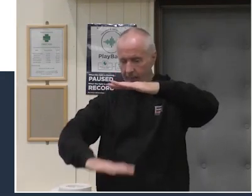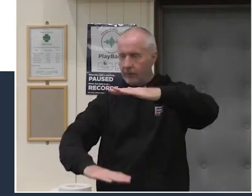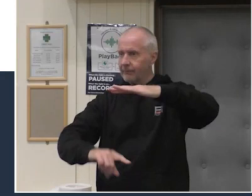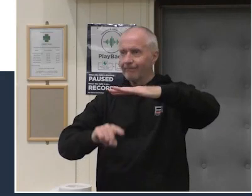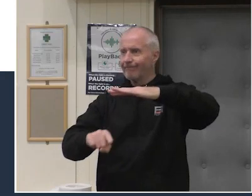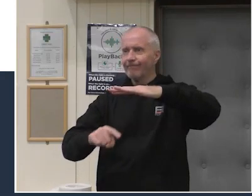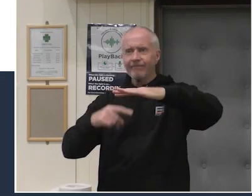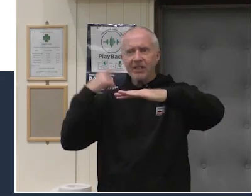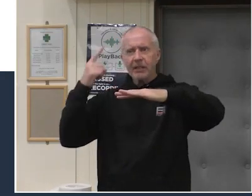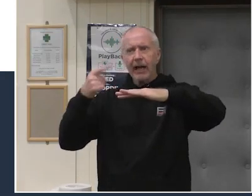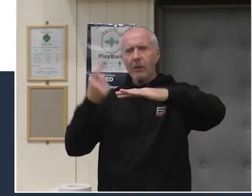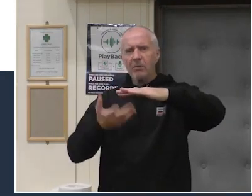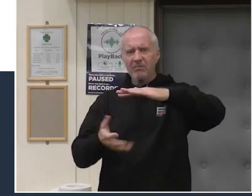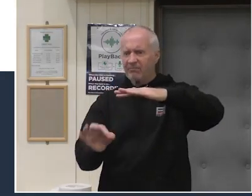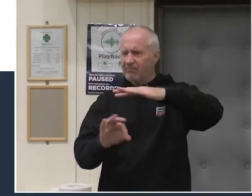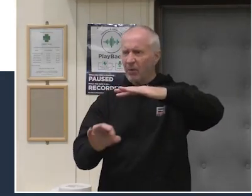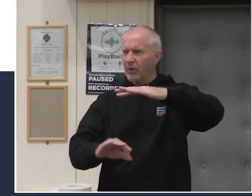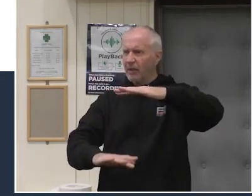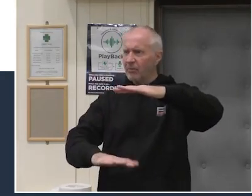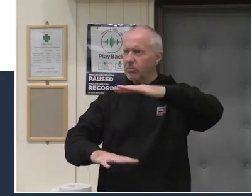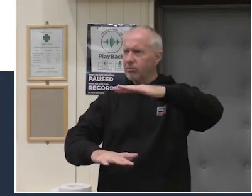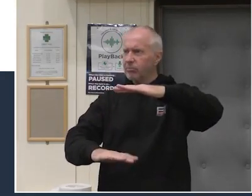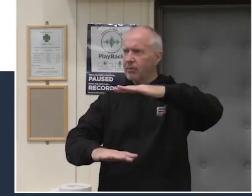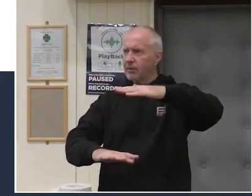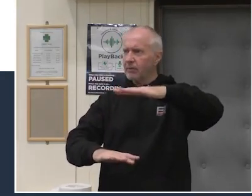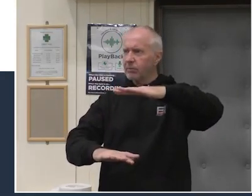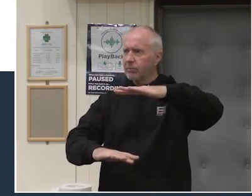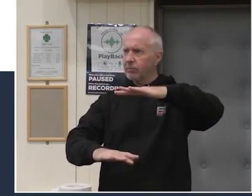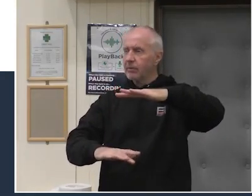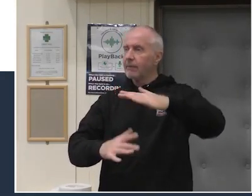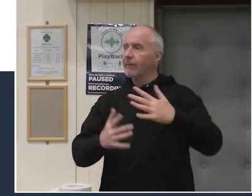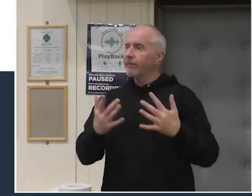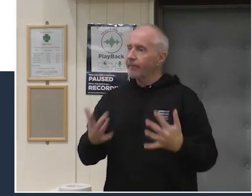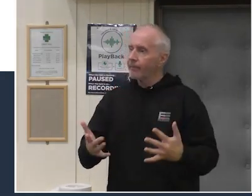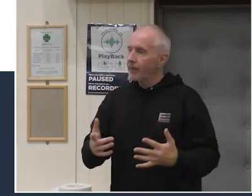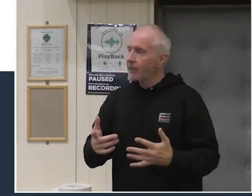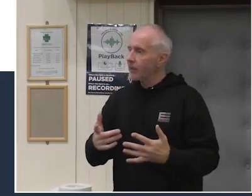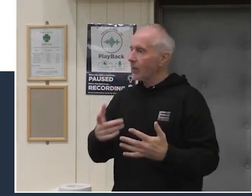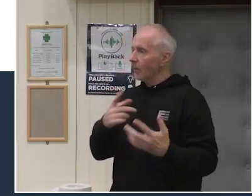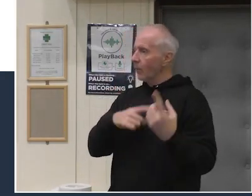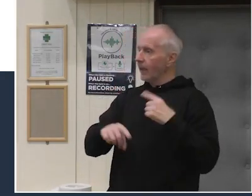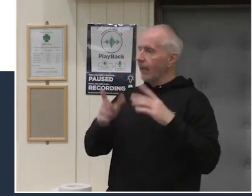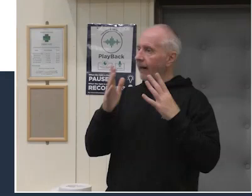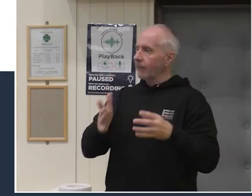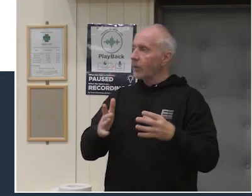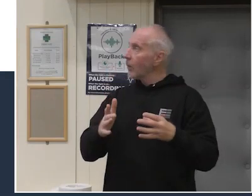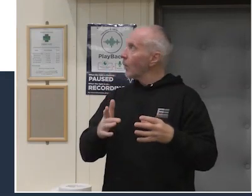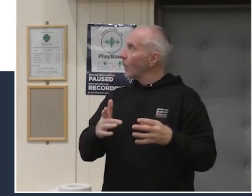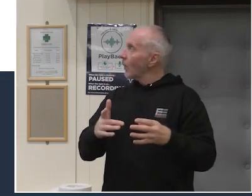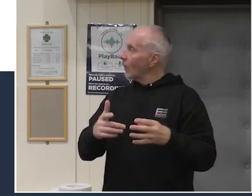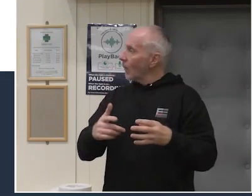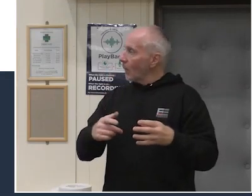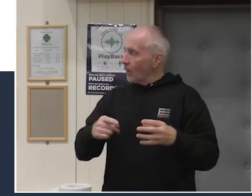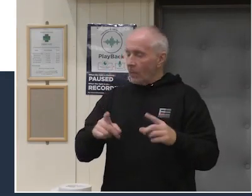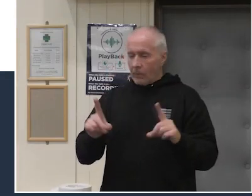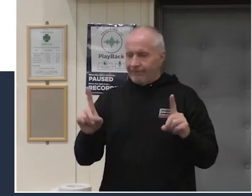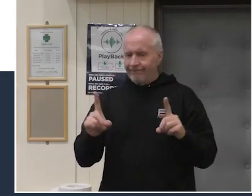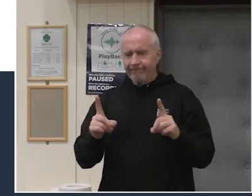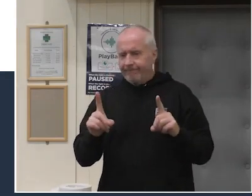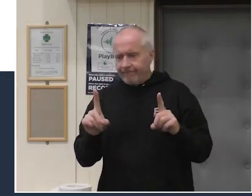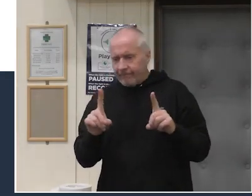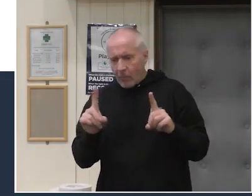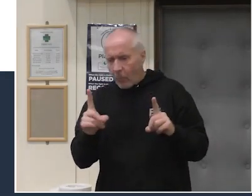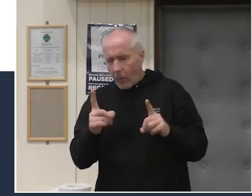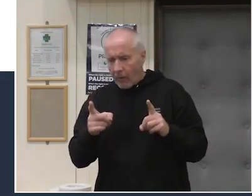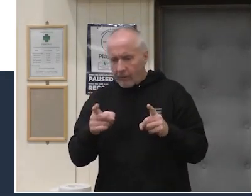these resonances. Now, that just means we stick something in it. Now, this something